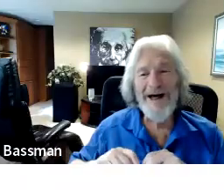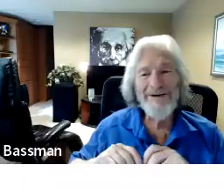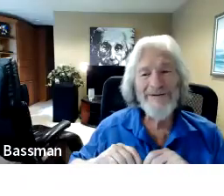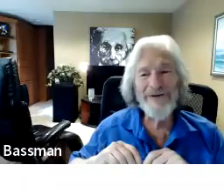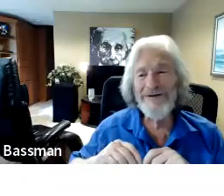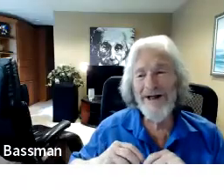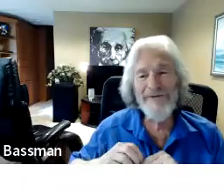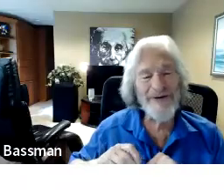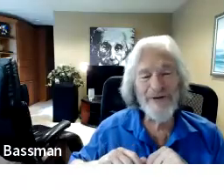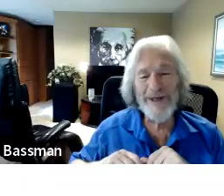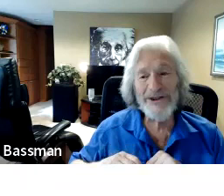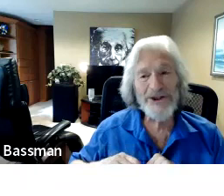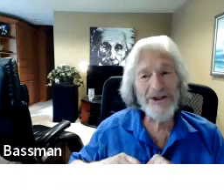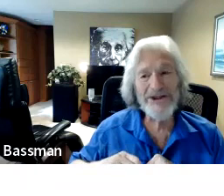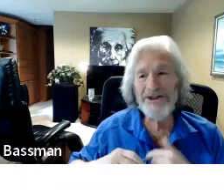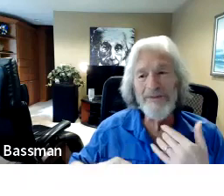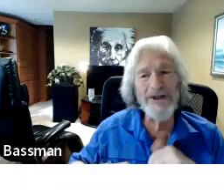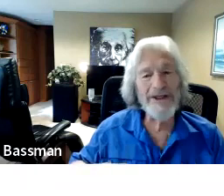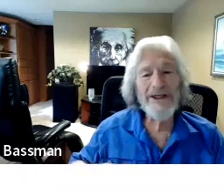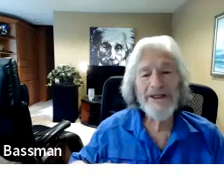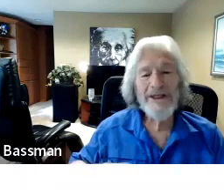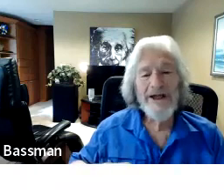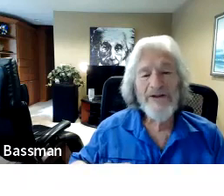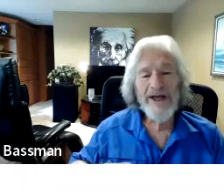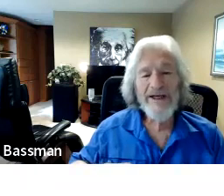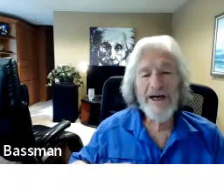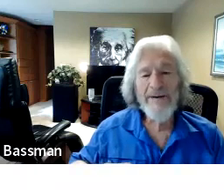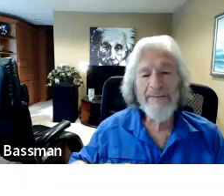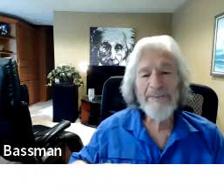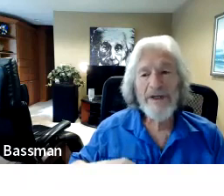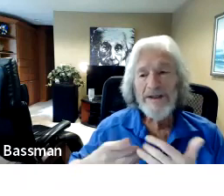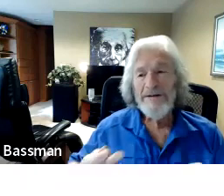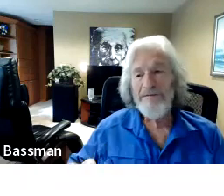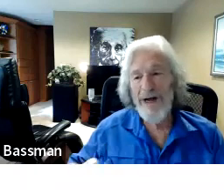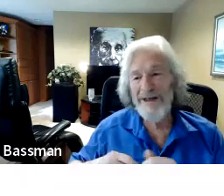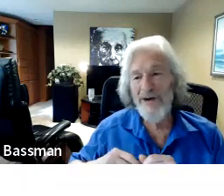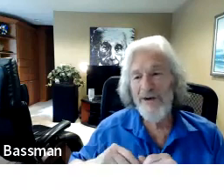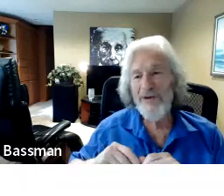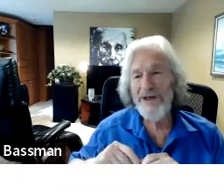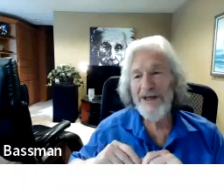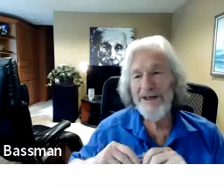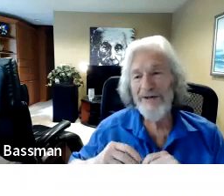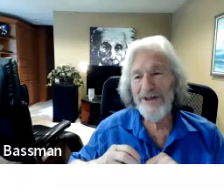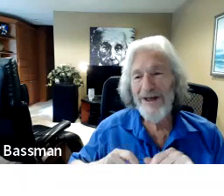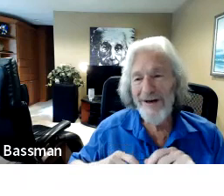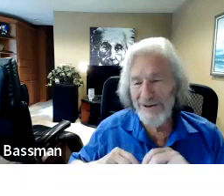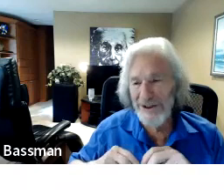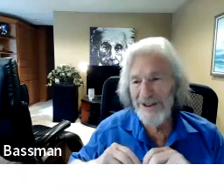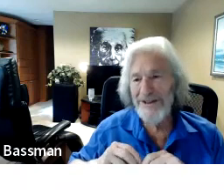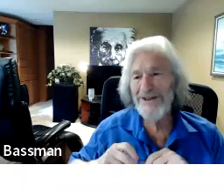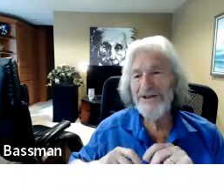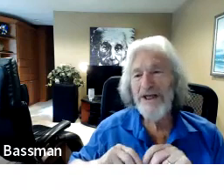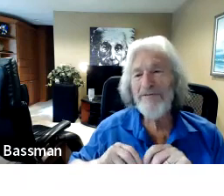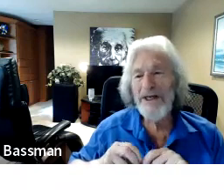a lot of information. This is something that my goal, and I think